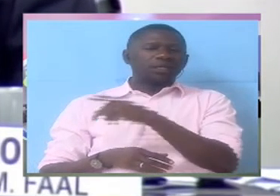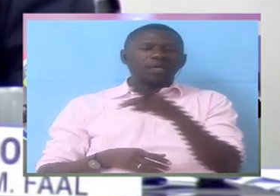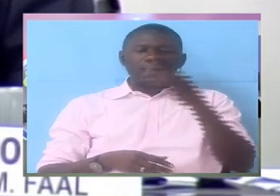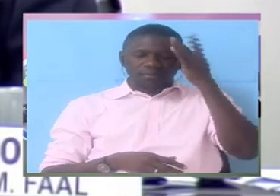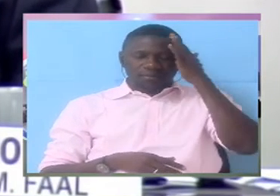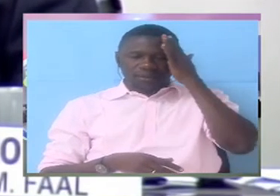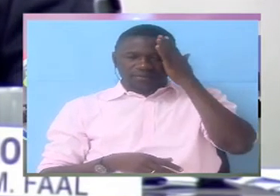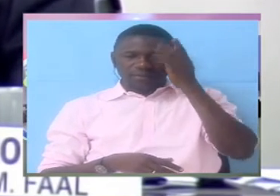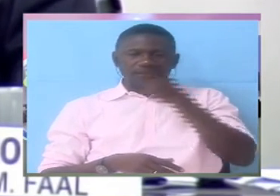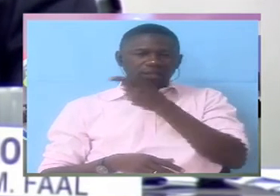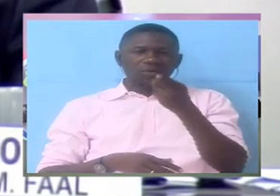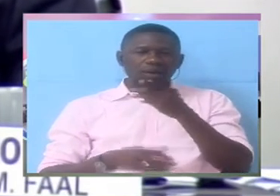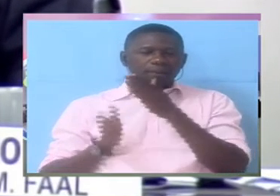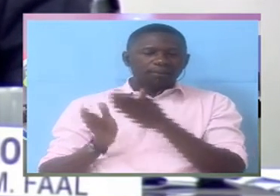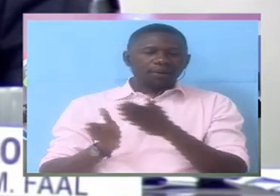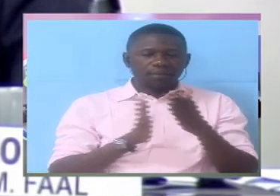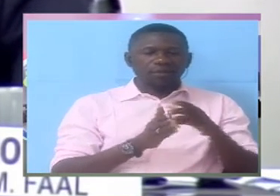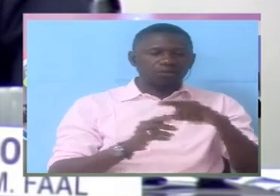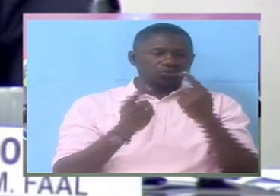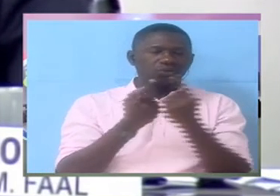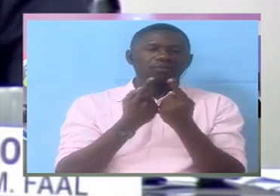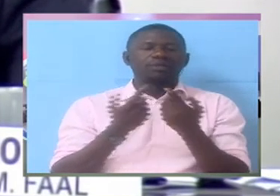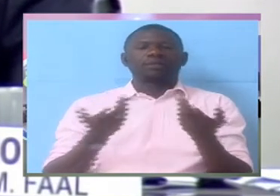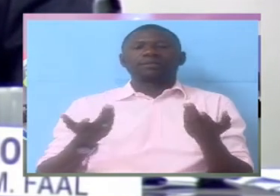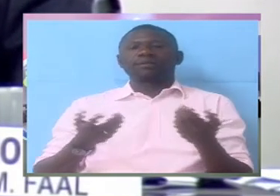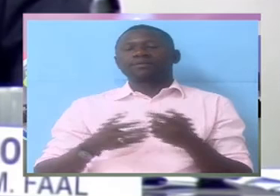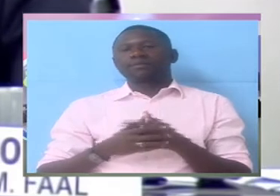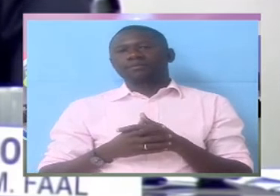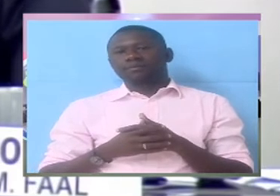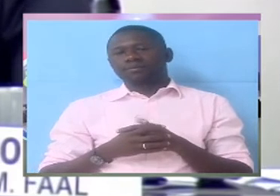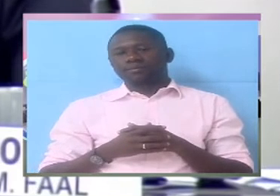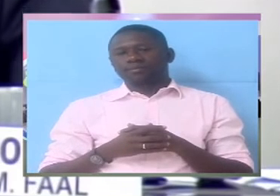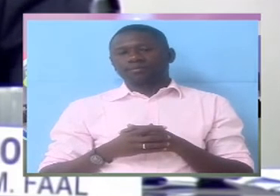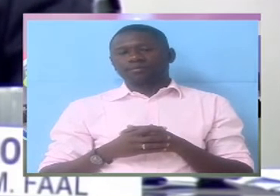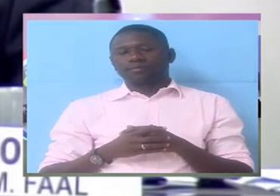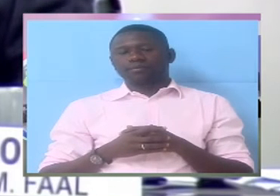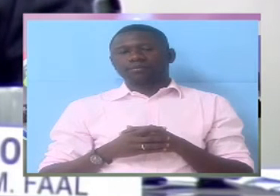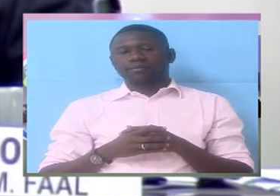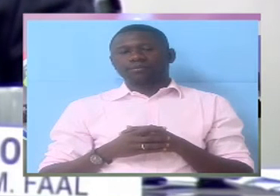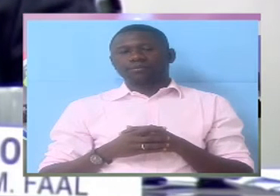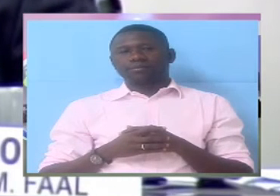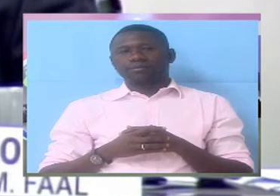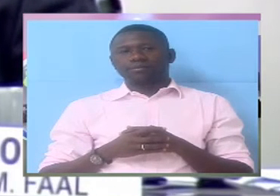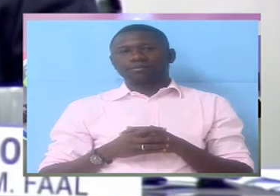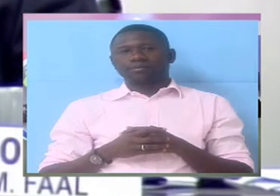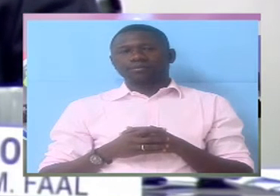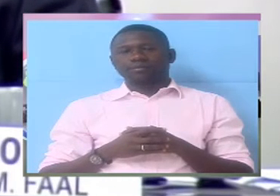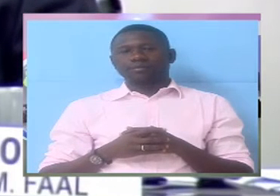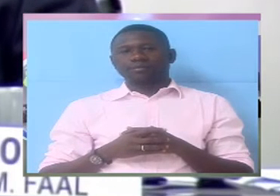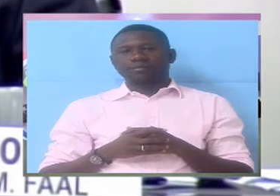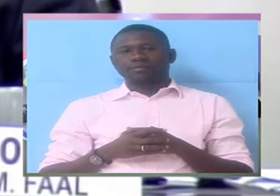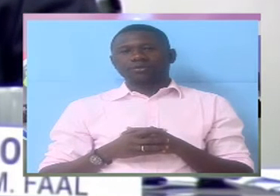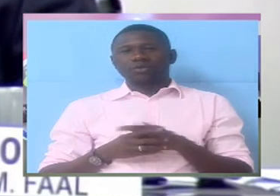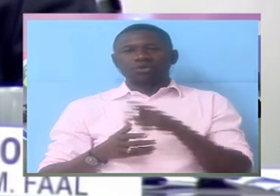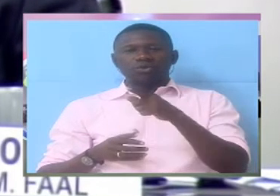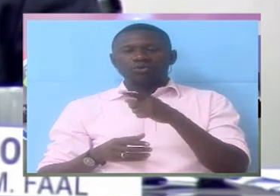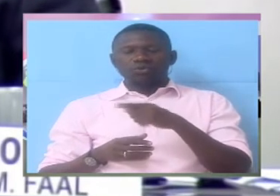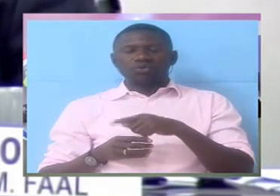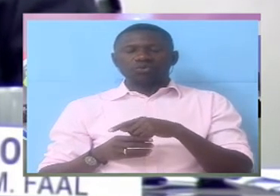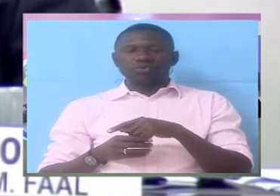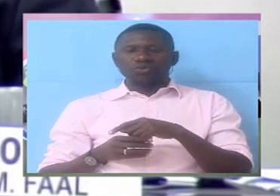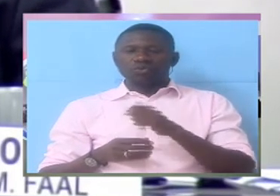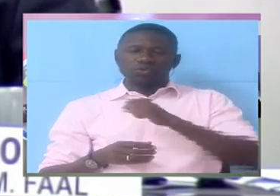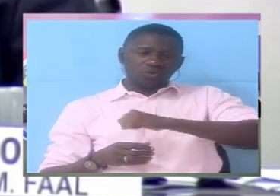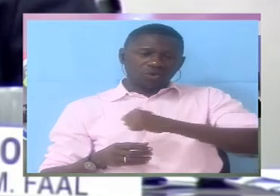they were there planning something. Jiko sotata ko asikeno ita ibejele kaku kaku fere. Do you deny this or